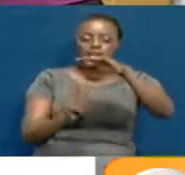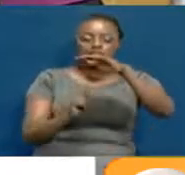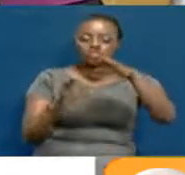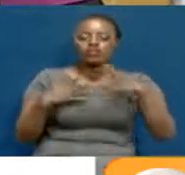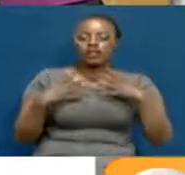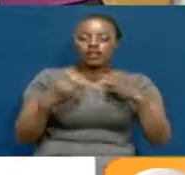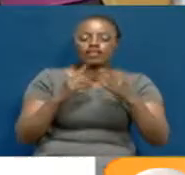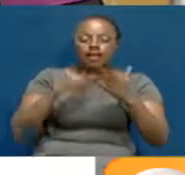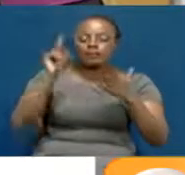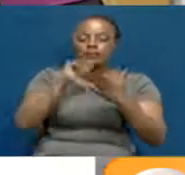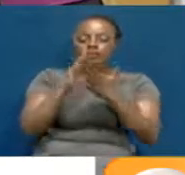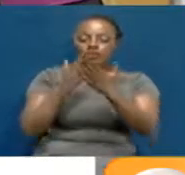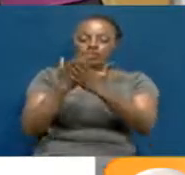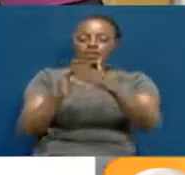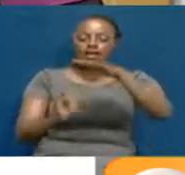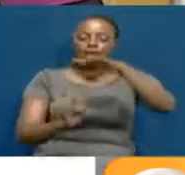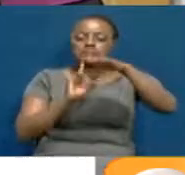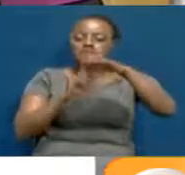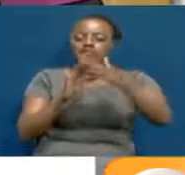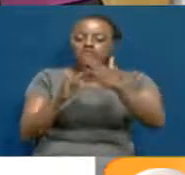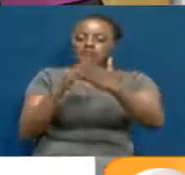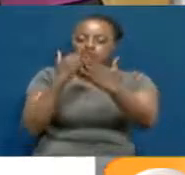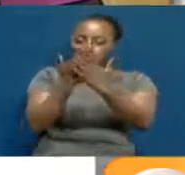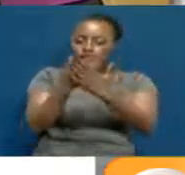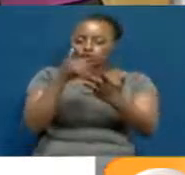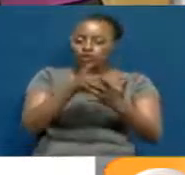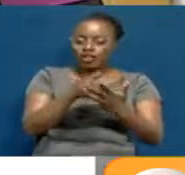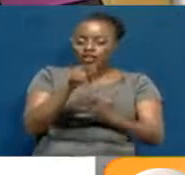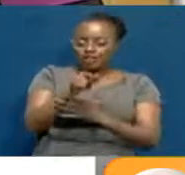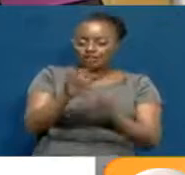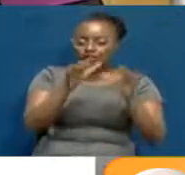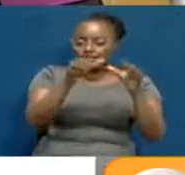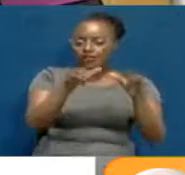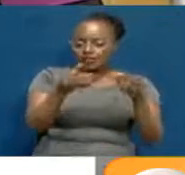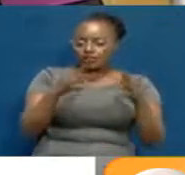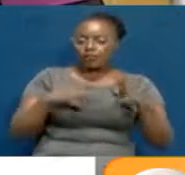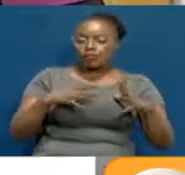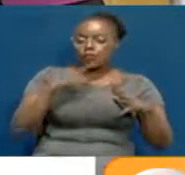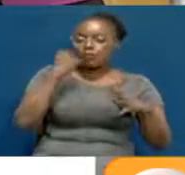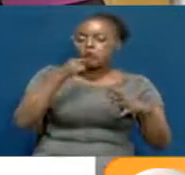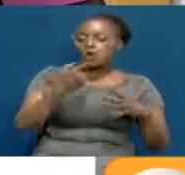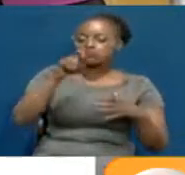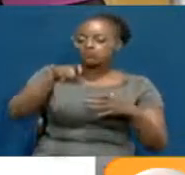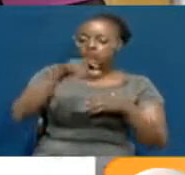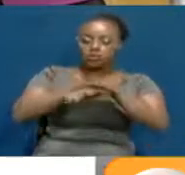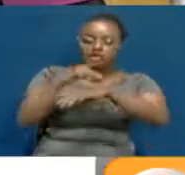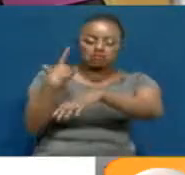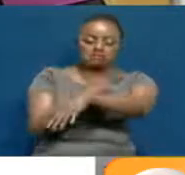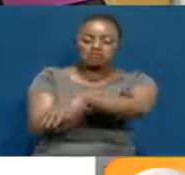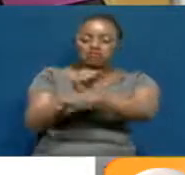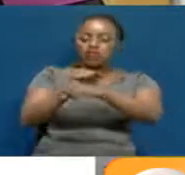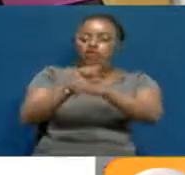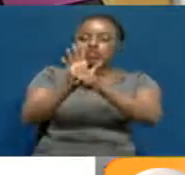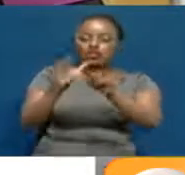approves the proposal. The ministry says the proposal to include that category in the list of those eligible for the jab is on the